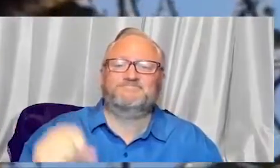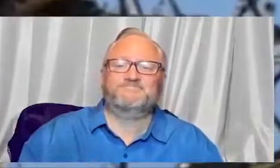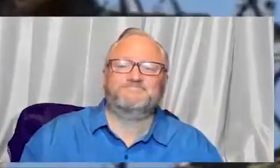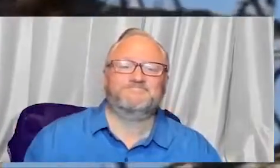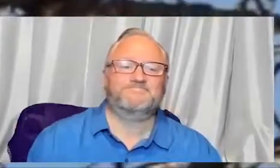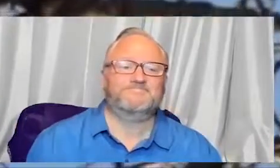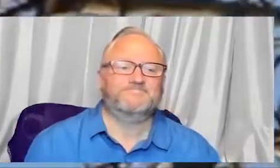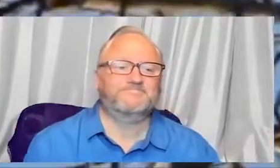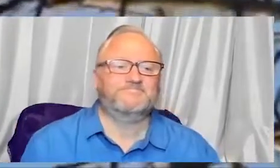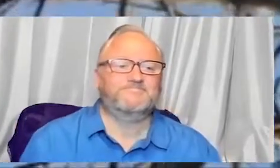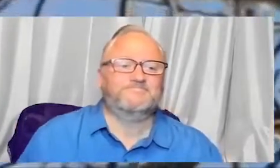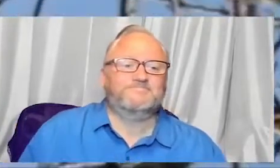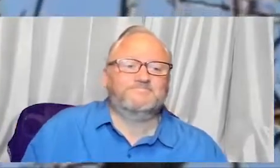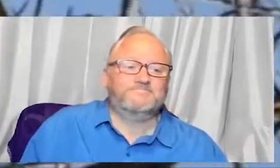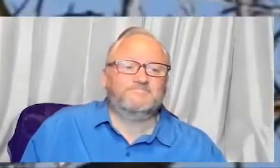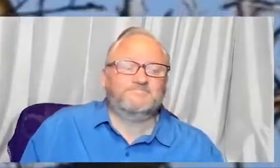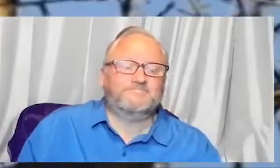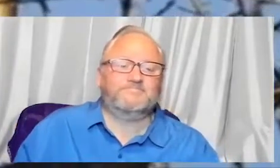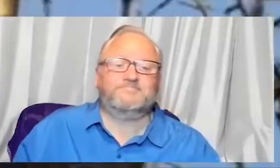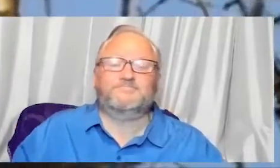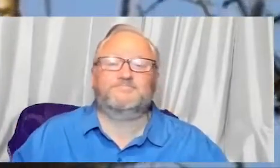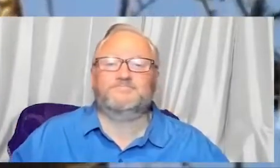serenity.